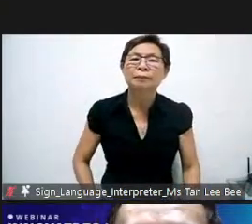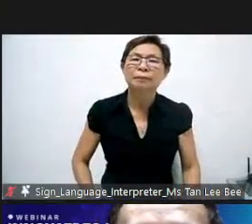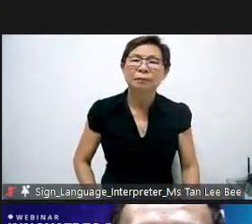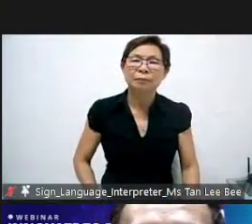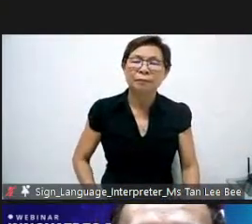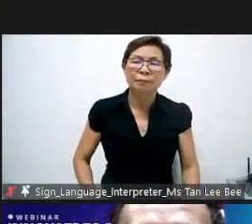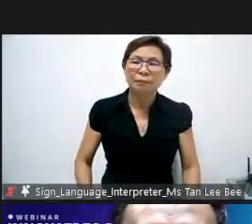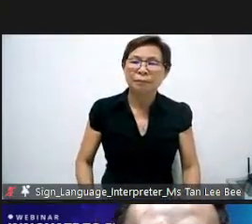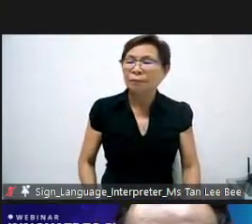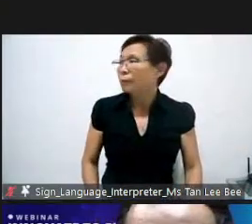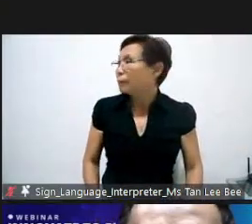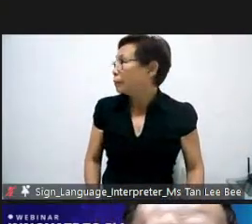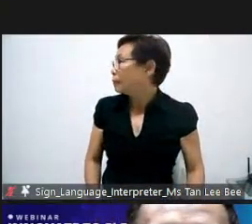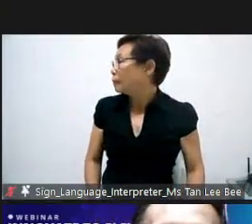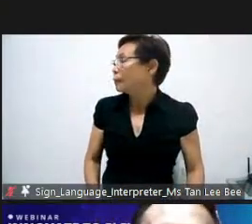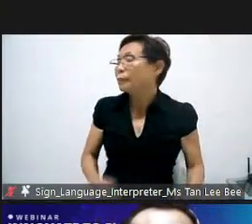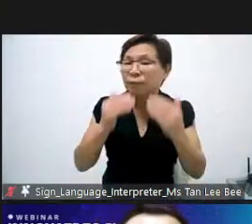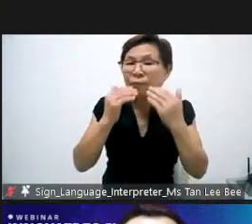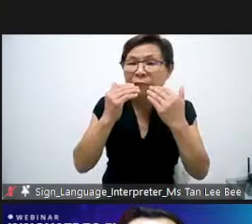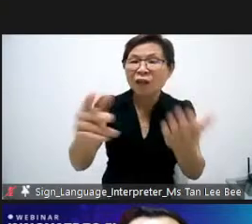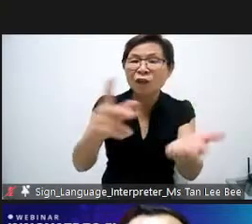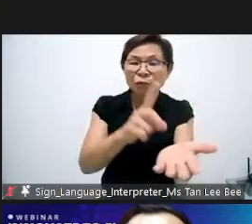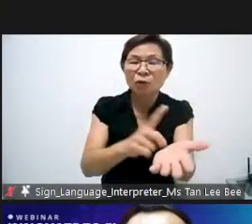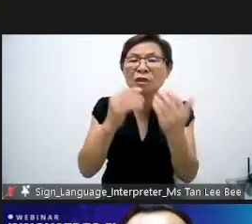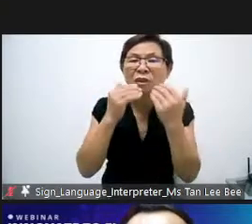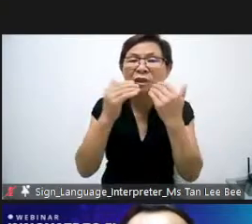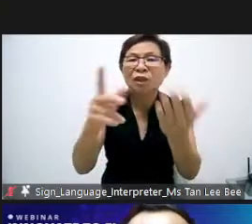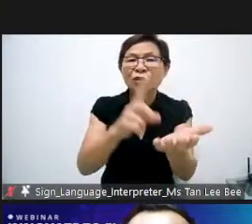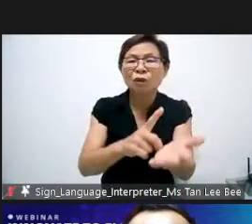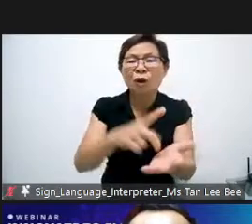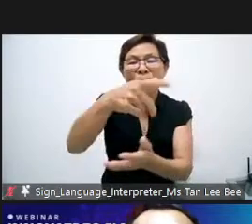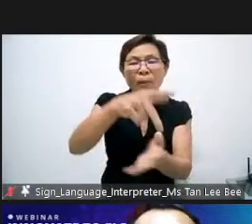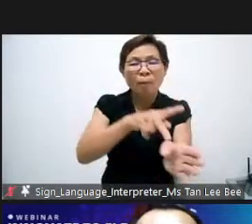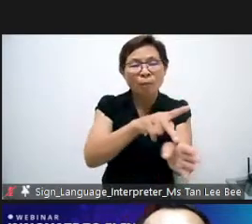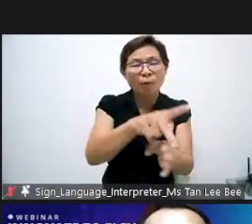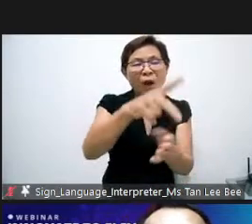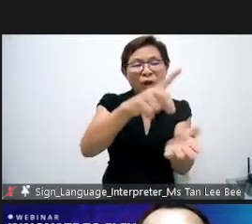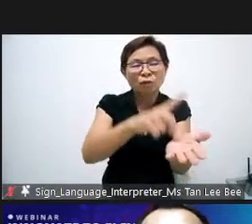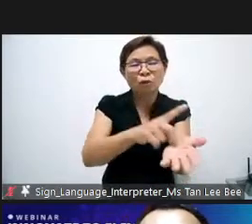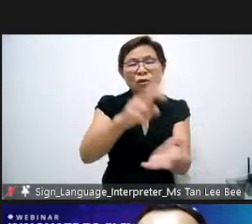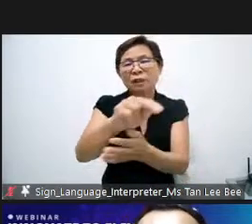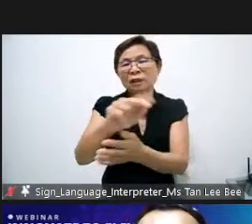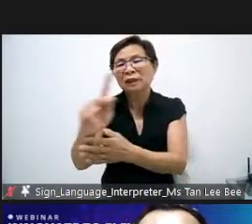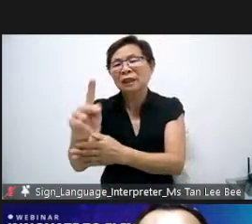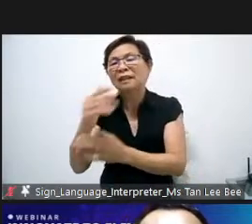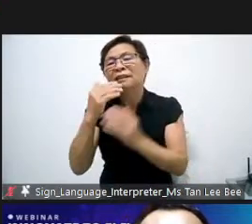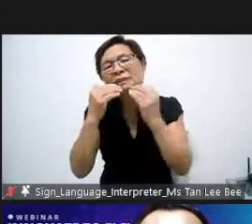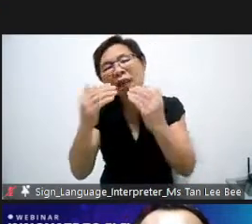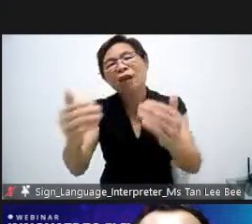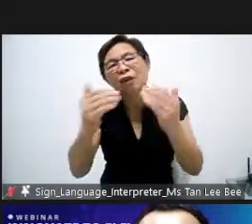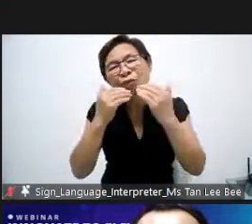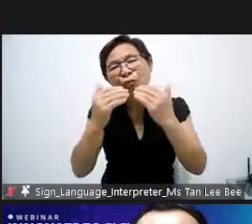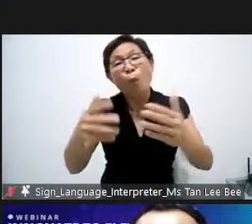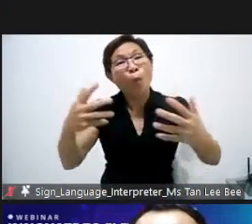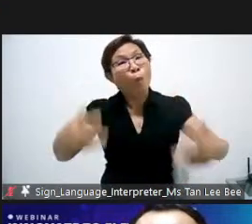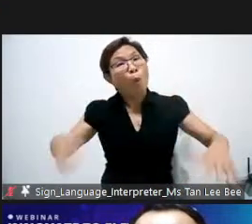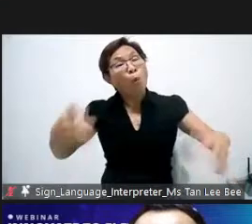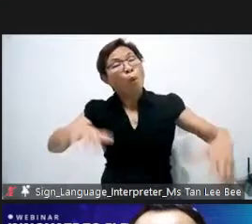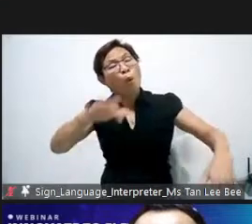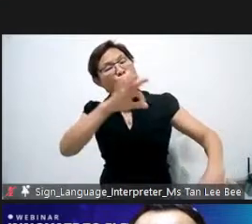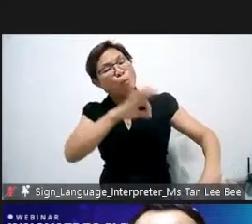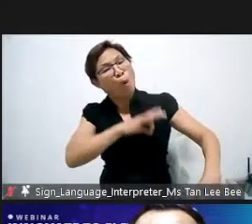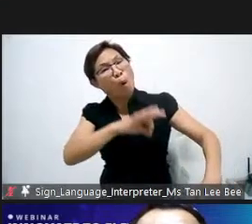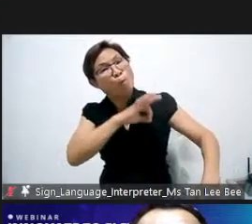Indeed. Thank you, Dr. Assistant Professor Dr. Nick Hishamuddin. Thank you so much for your tremendously beneficial